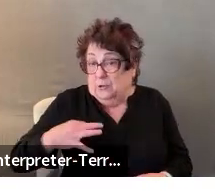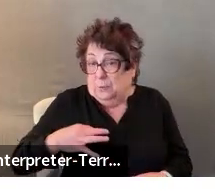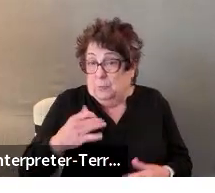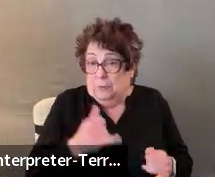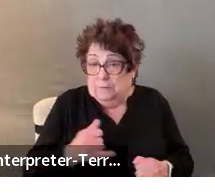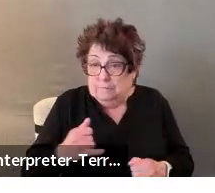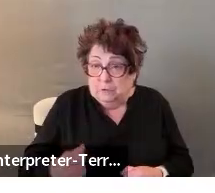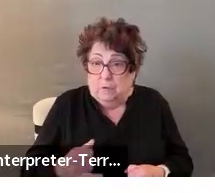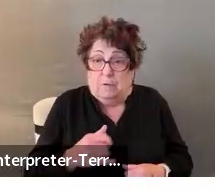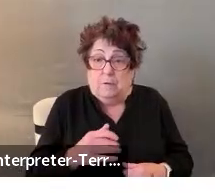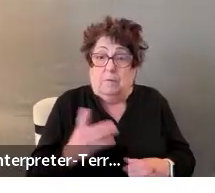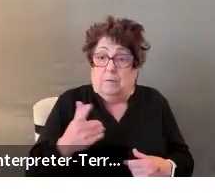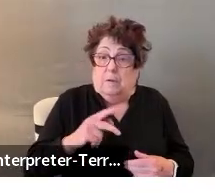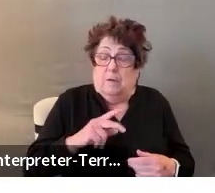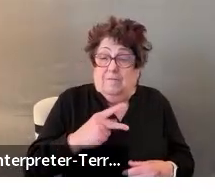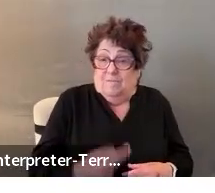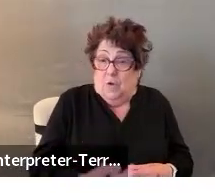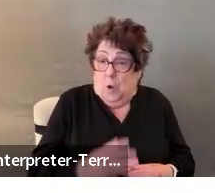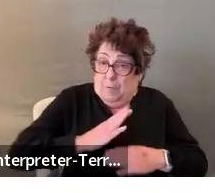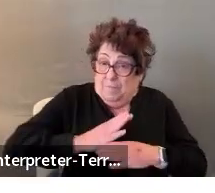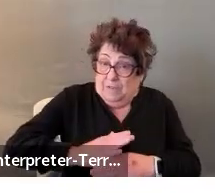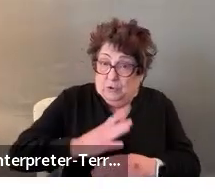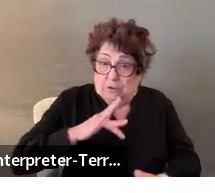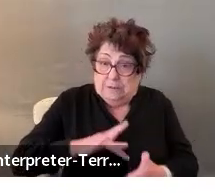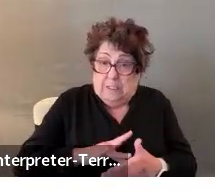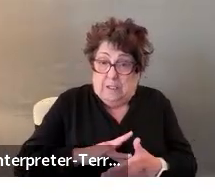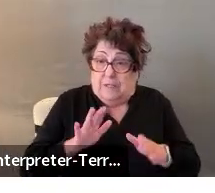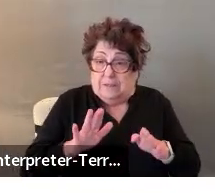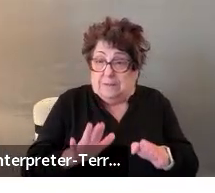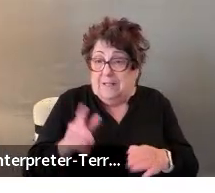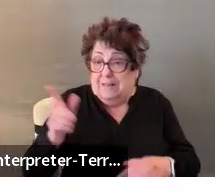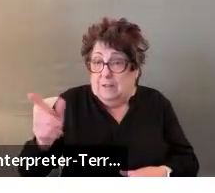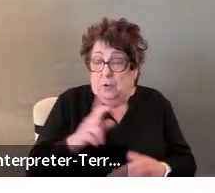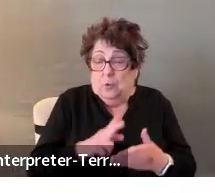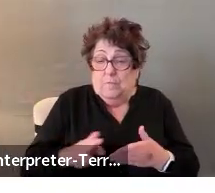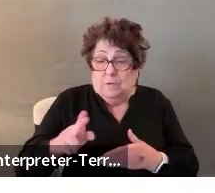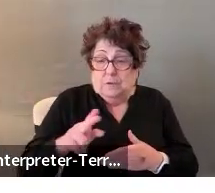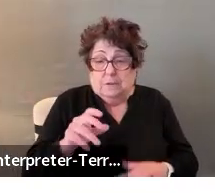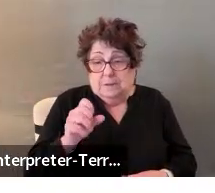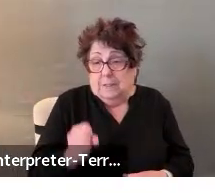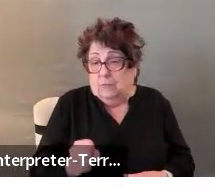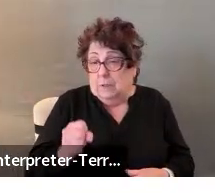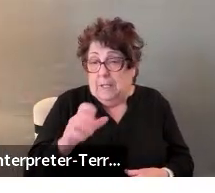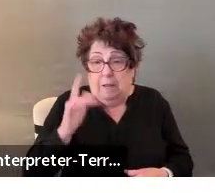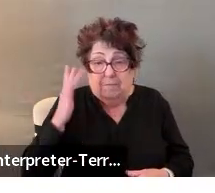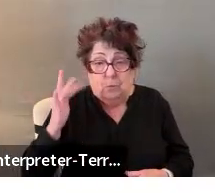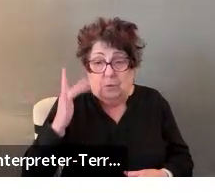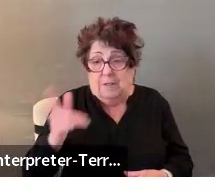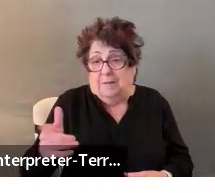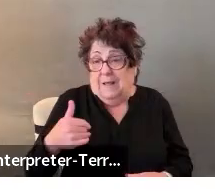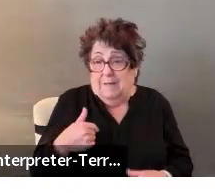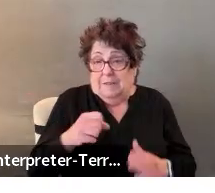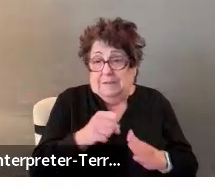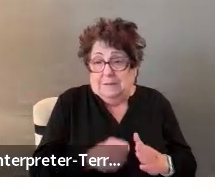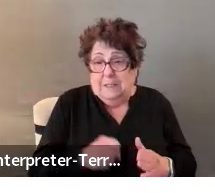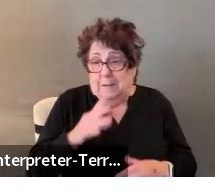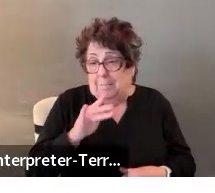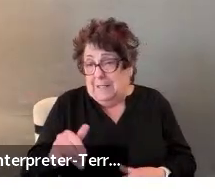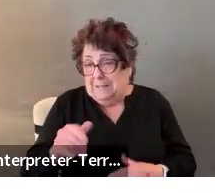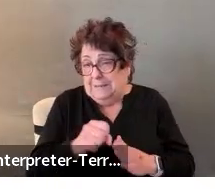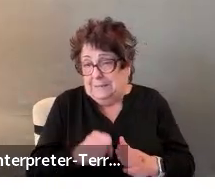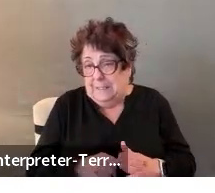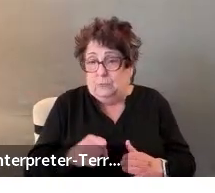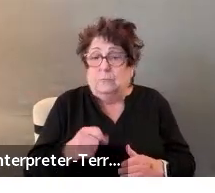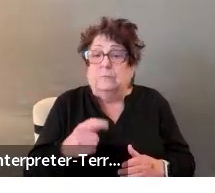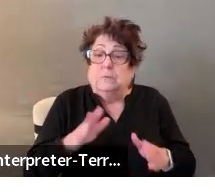at the University of Southern California has a state-by-state directory of home modification resources. A